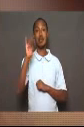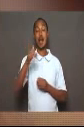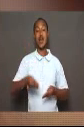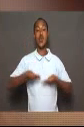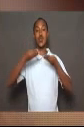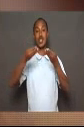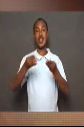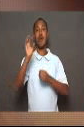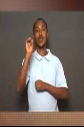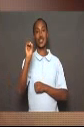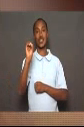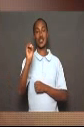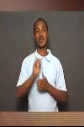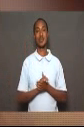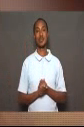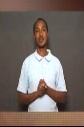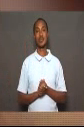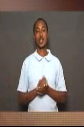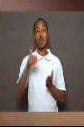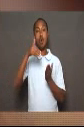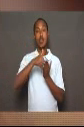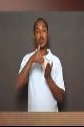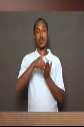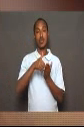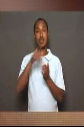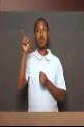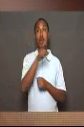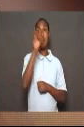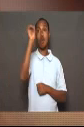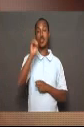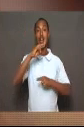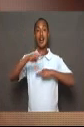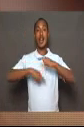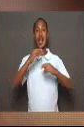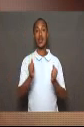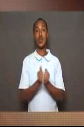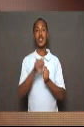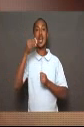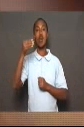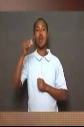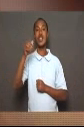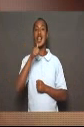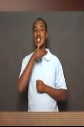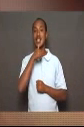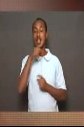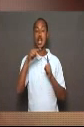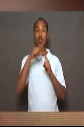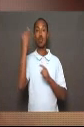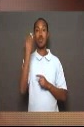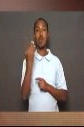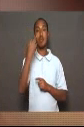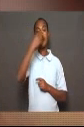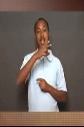losing oxygen. Also, peroxides react with aqueous acids to